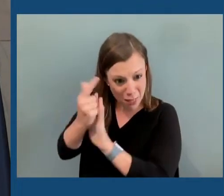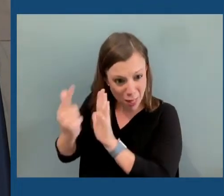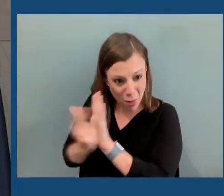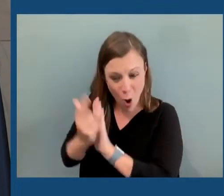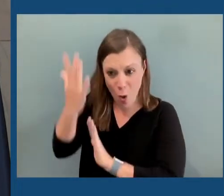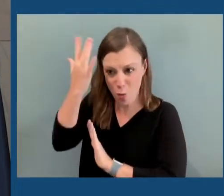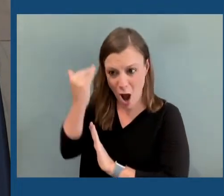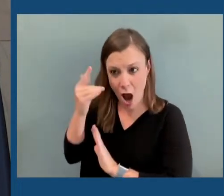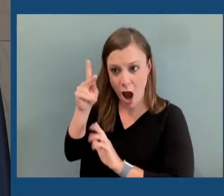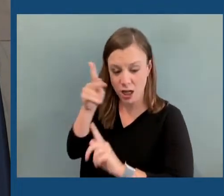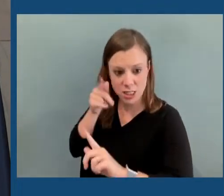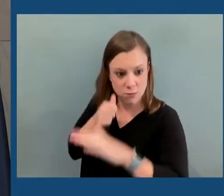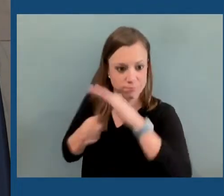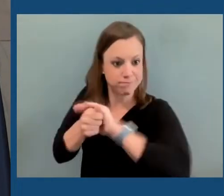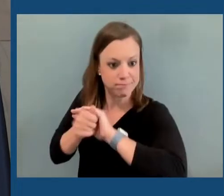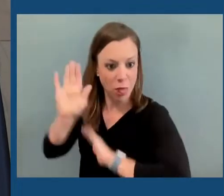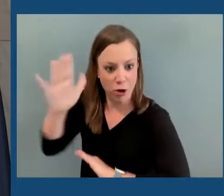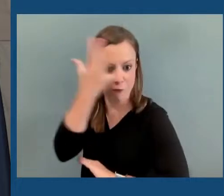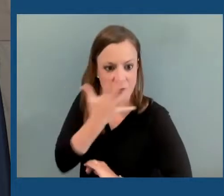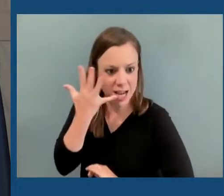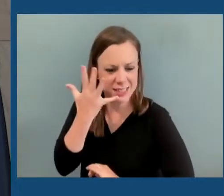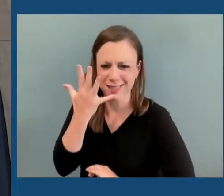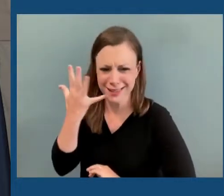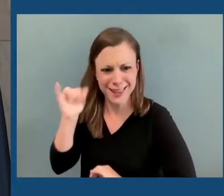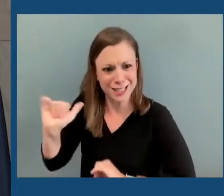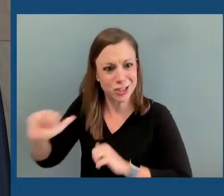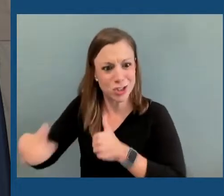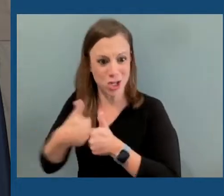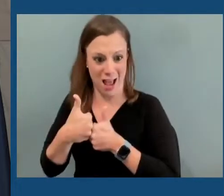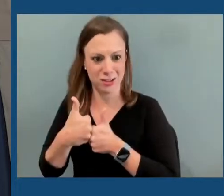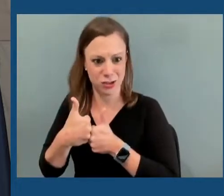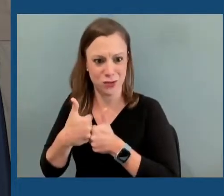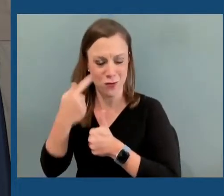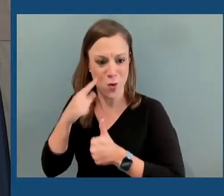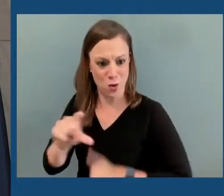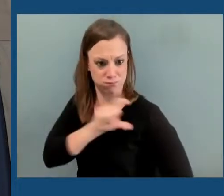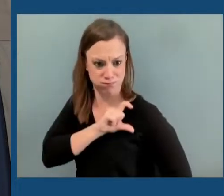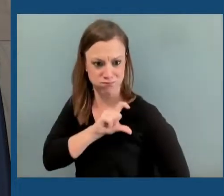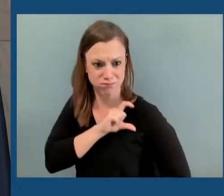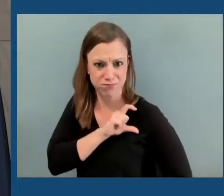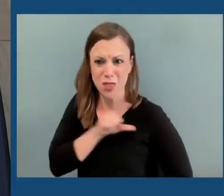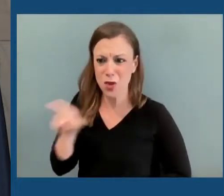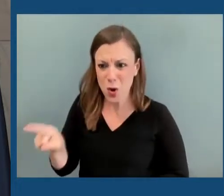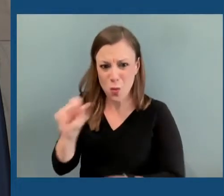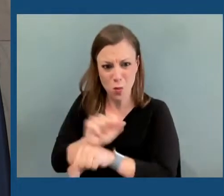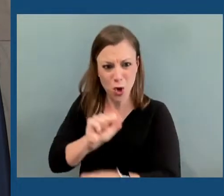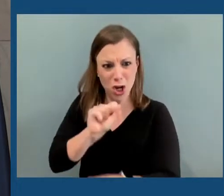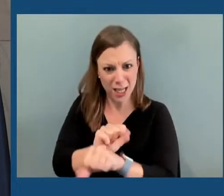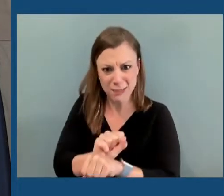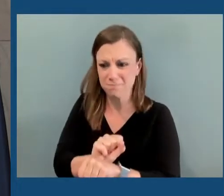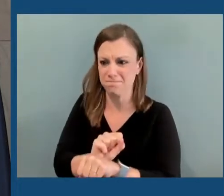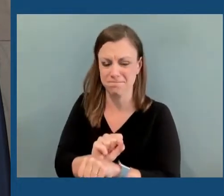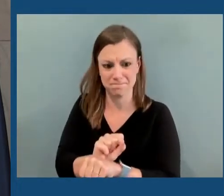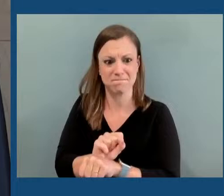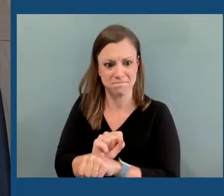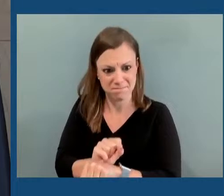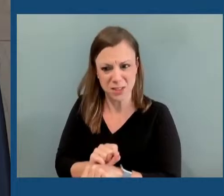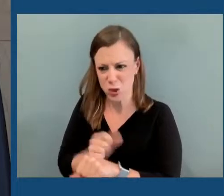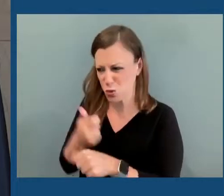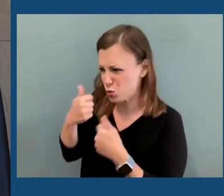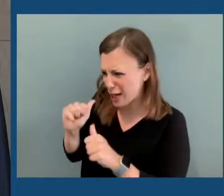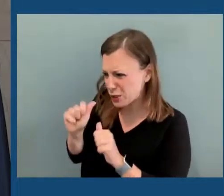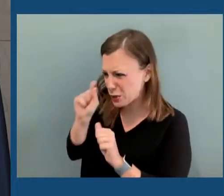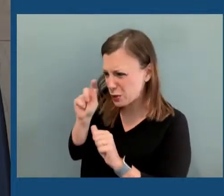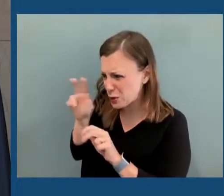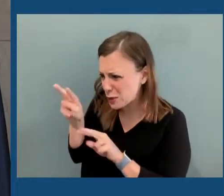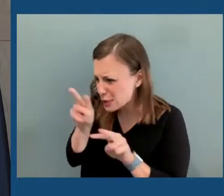undetected. It's a challenge for our law enforcement. They're working hard, and we have more cameras on subways for a reason, to be